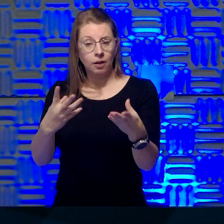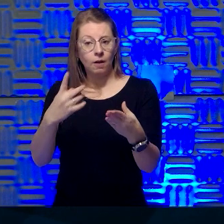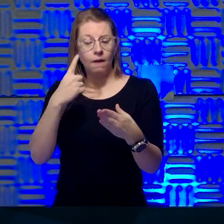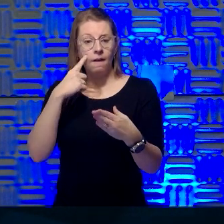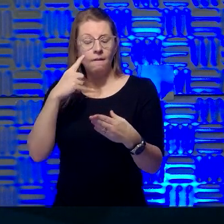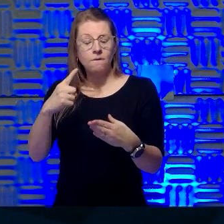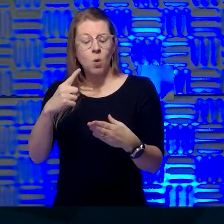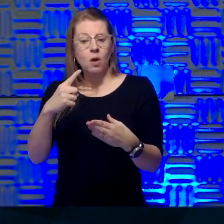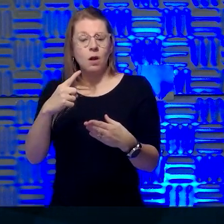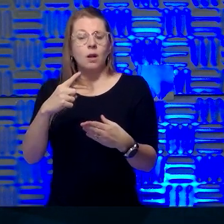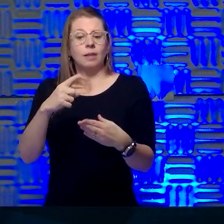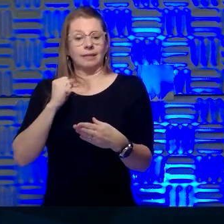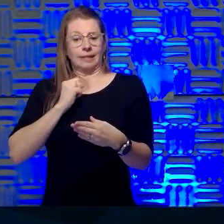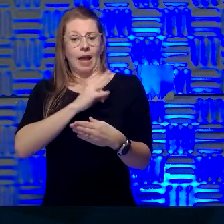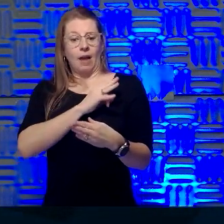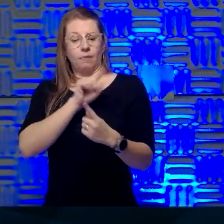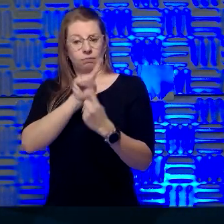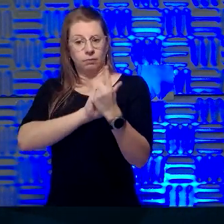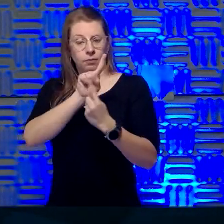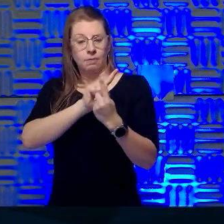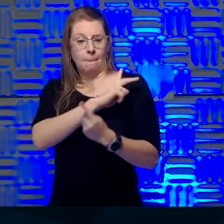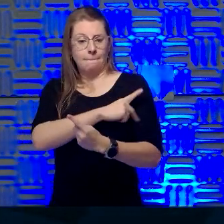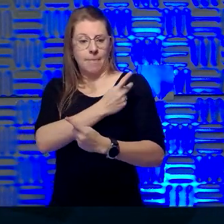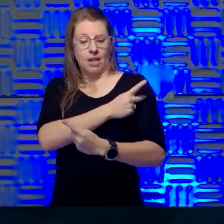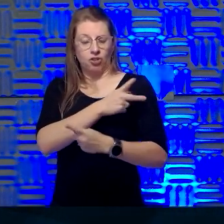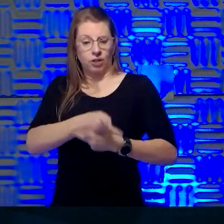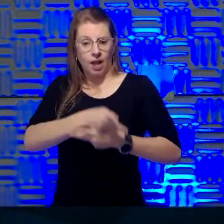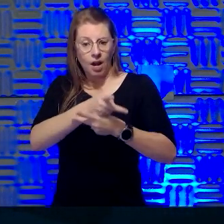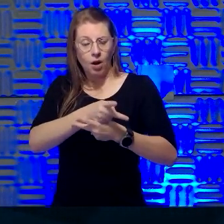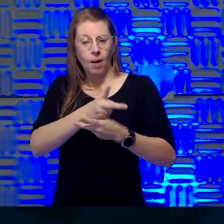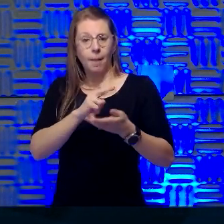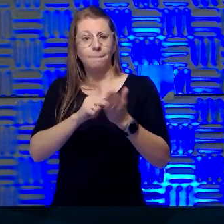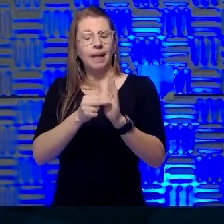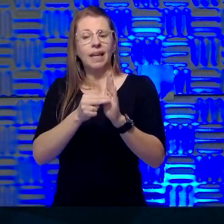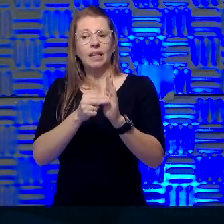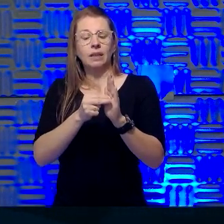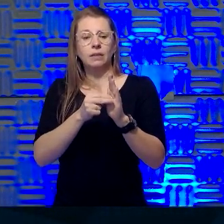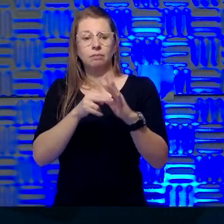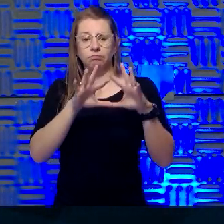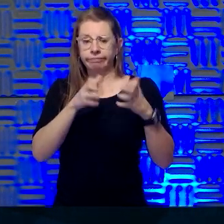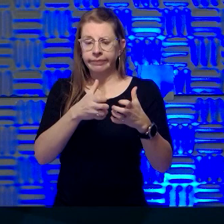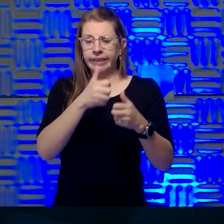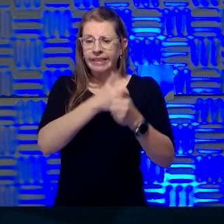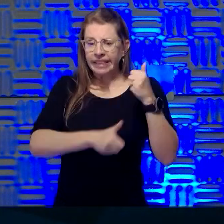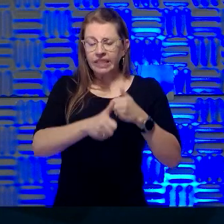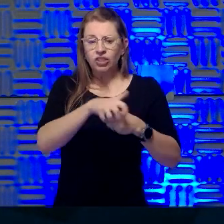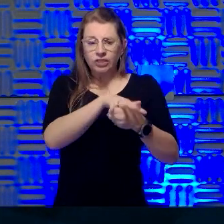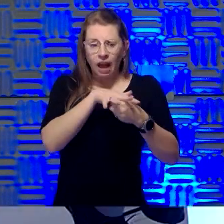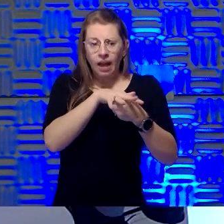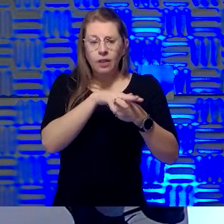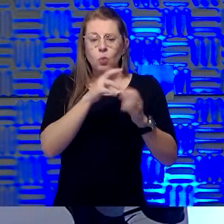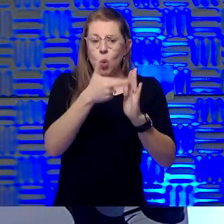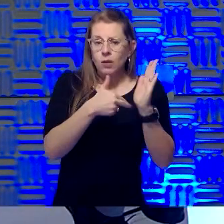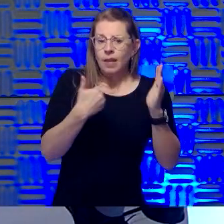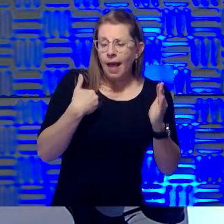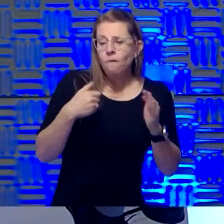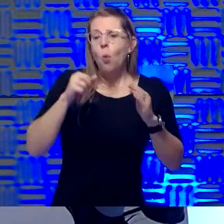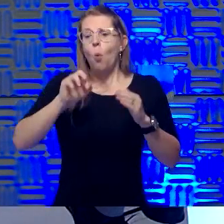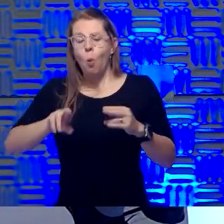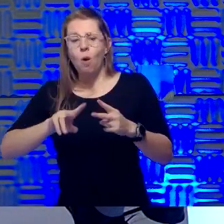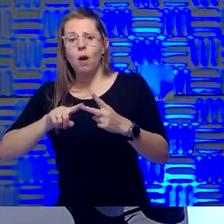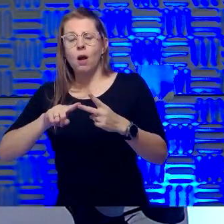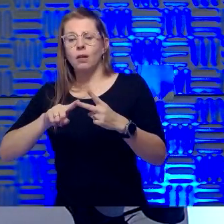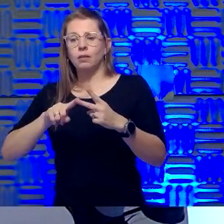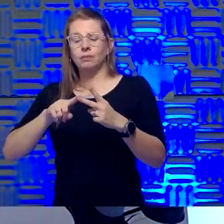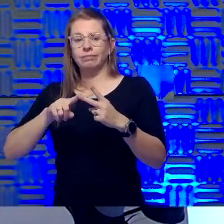patient care? And do these decisions roll out health system-wide, or are they individualized to each site? Okay, well, let's take on that